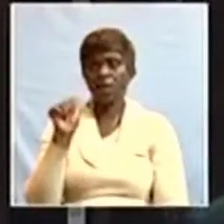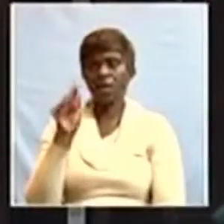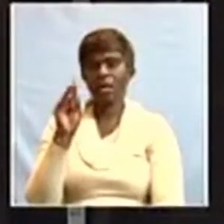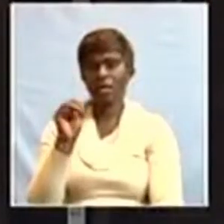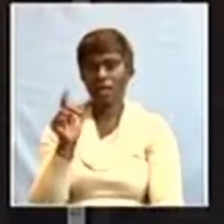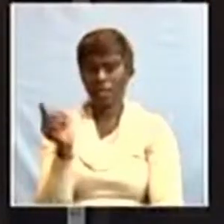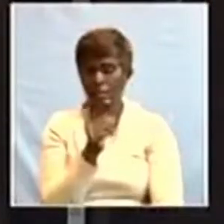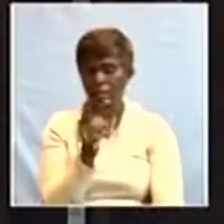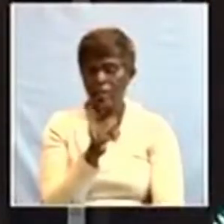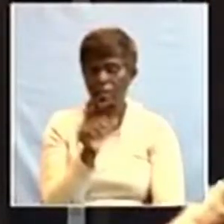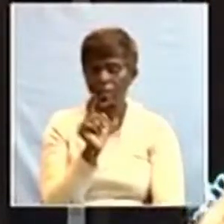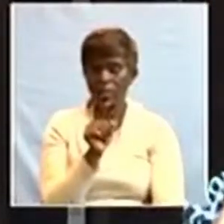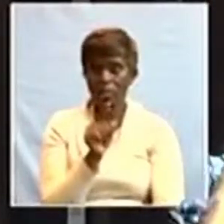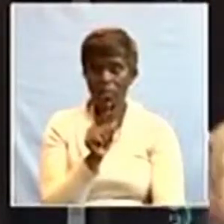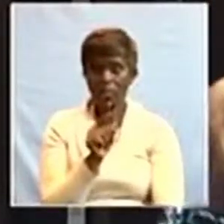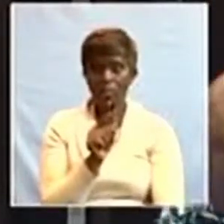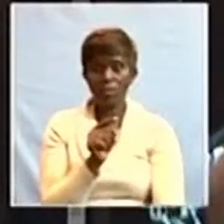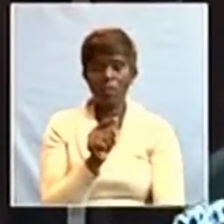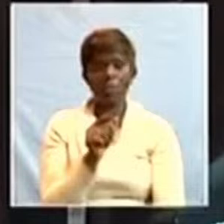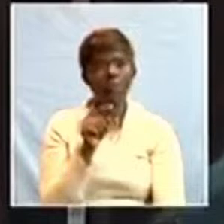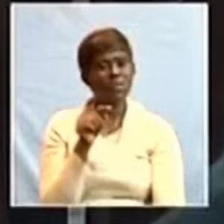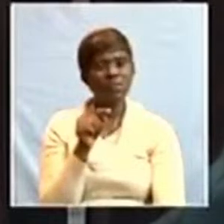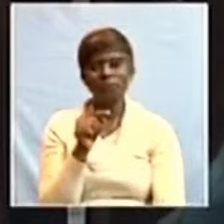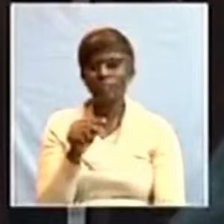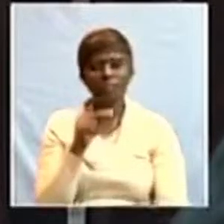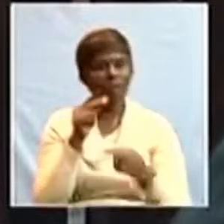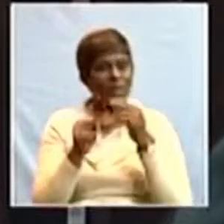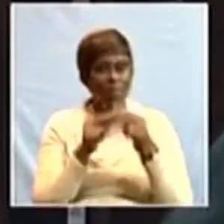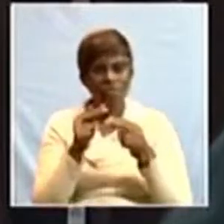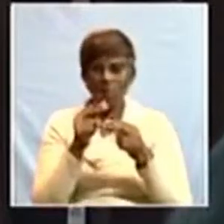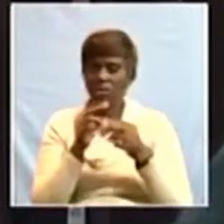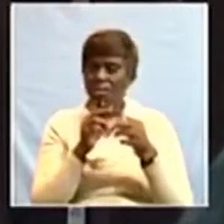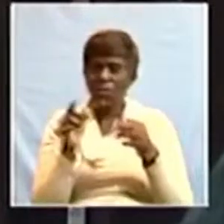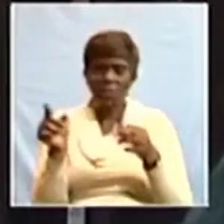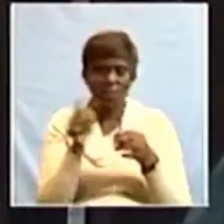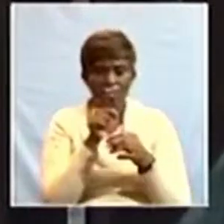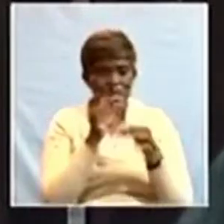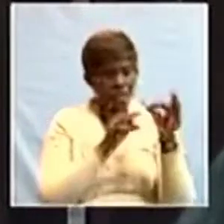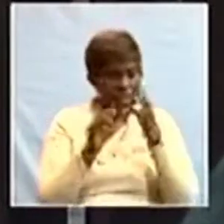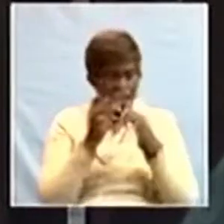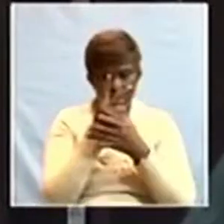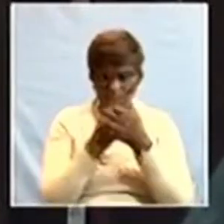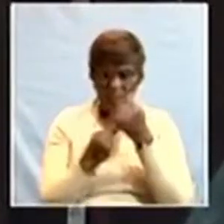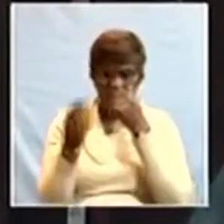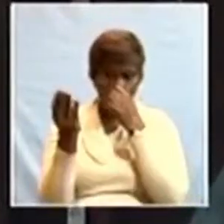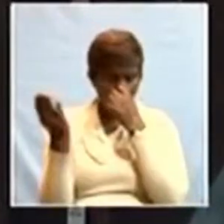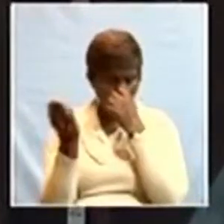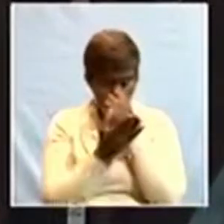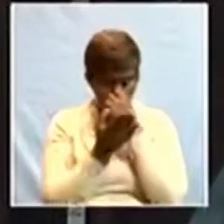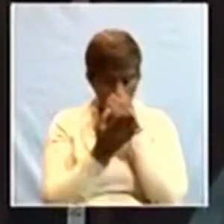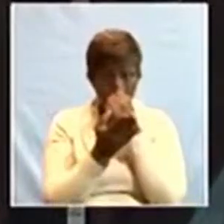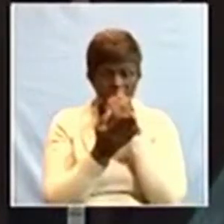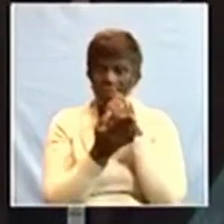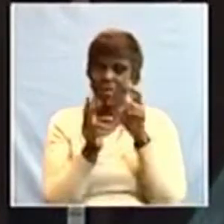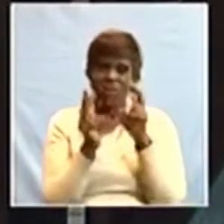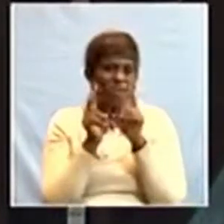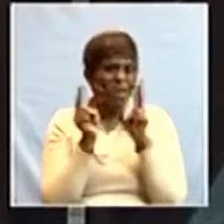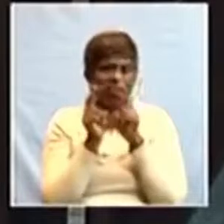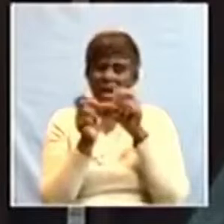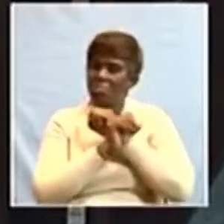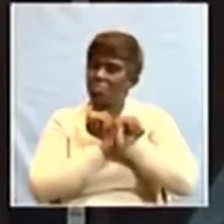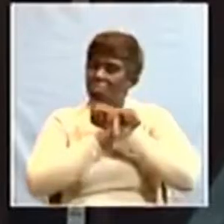same amount. So, does that explanation apply to both of them? It's very strange